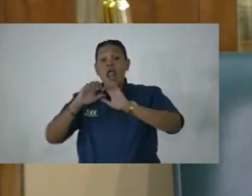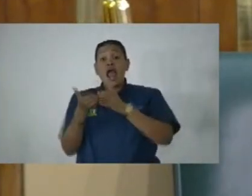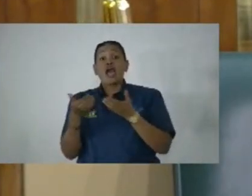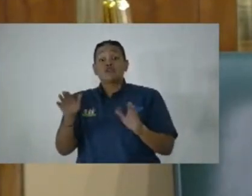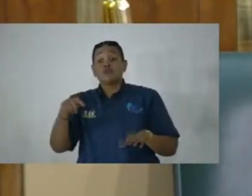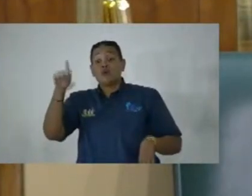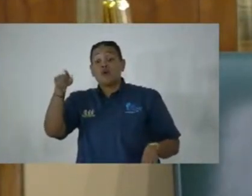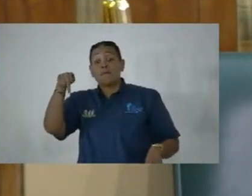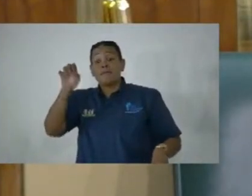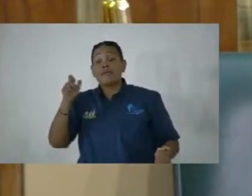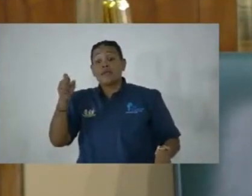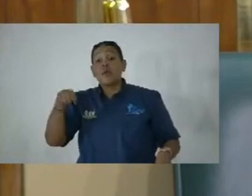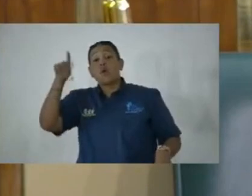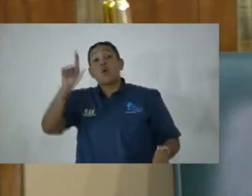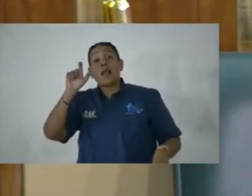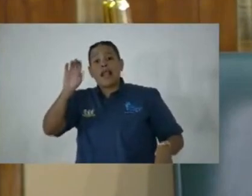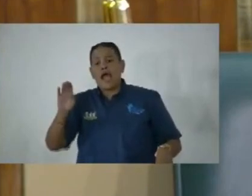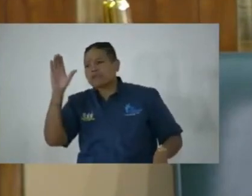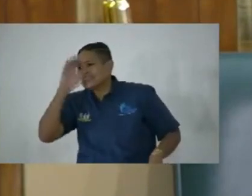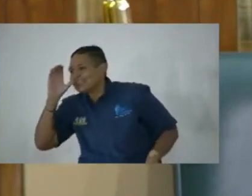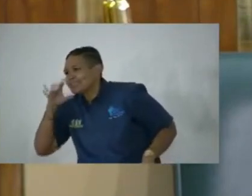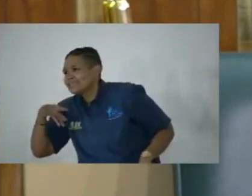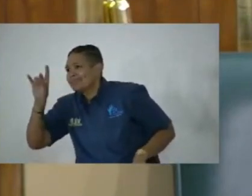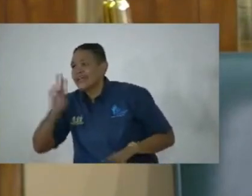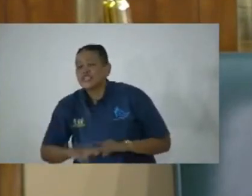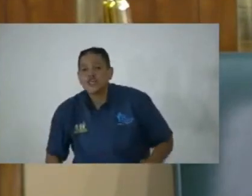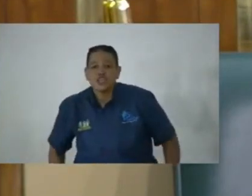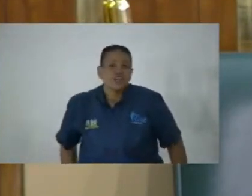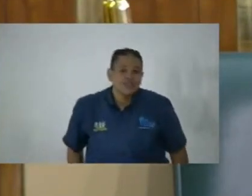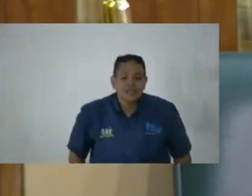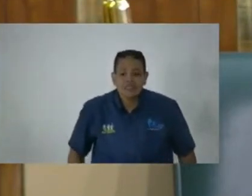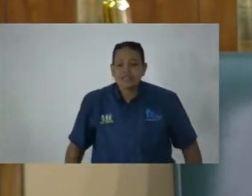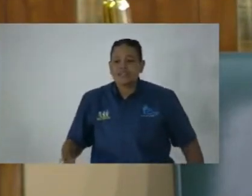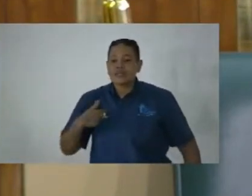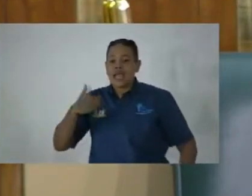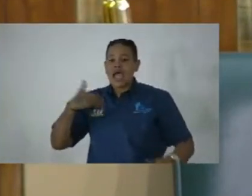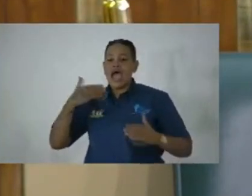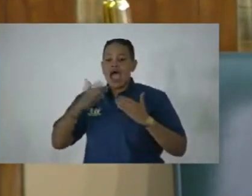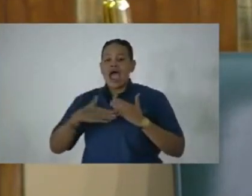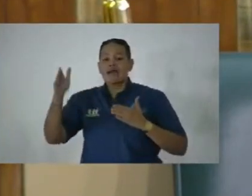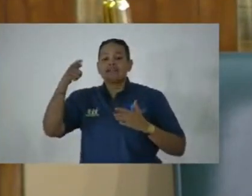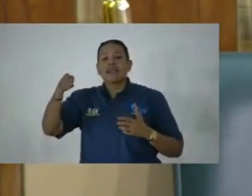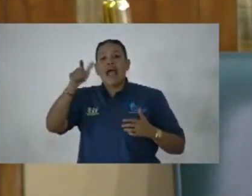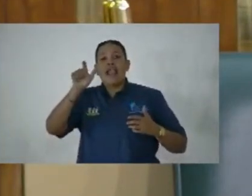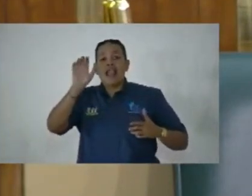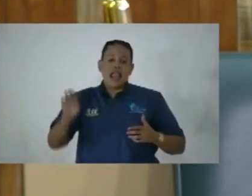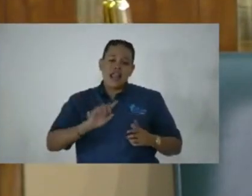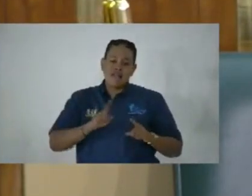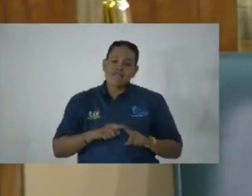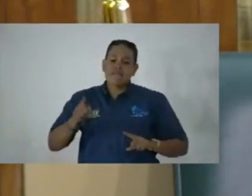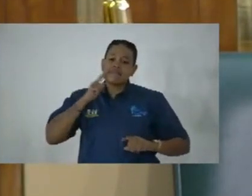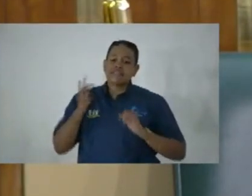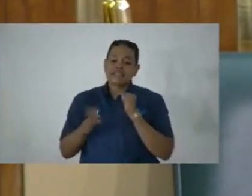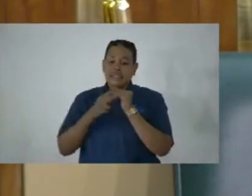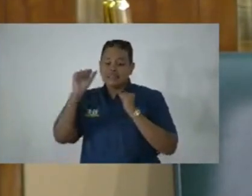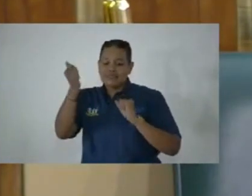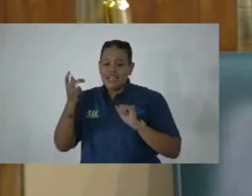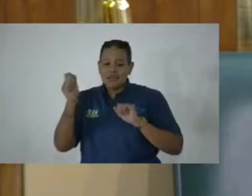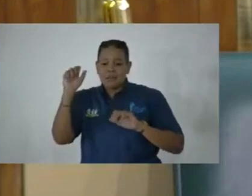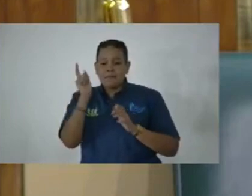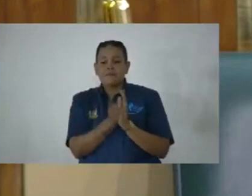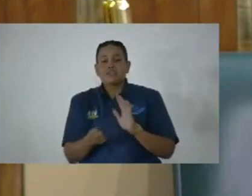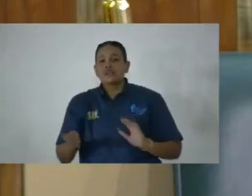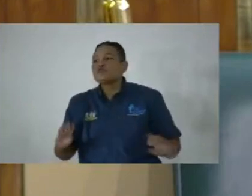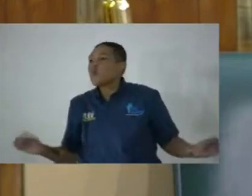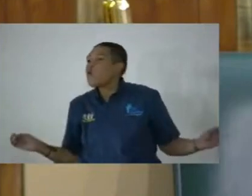to PE or went to lab to find a desk and a chair, because I had them after they had lab. And when you save that 10 minutes, they had no